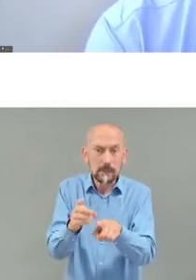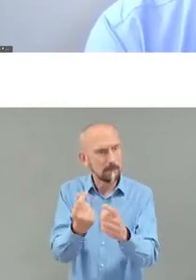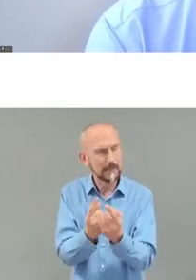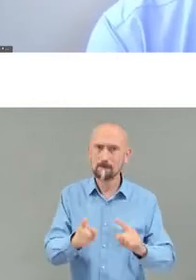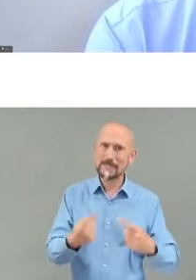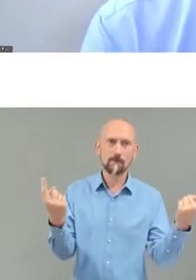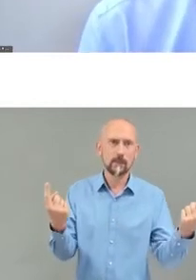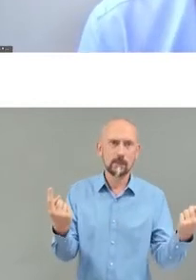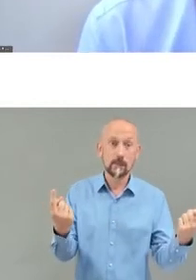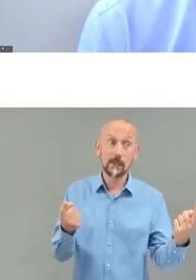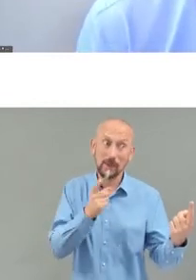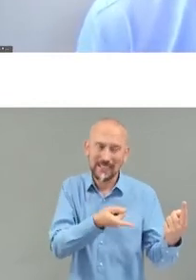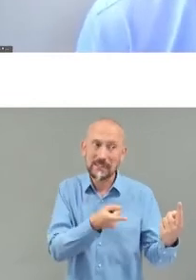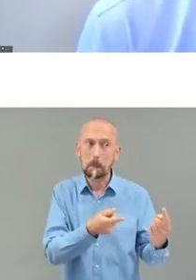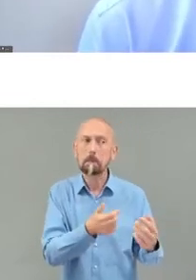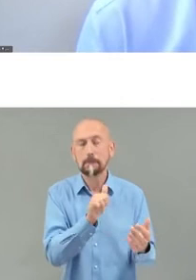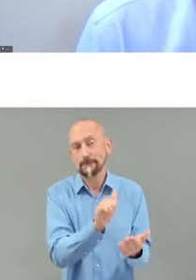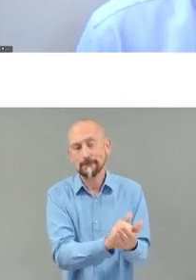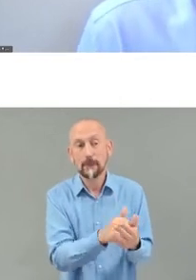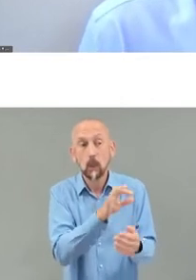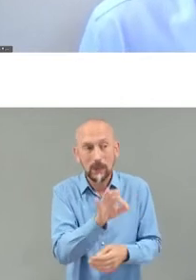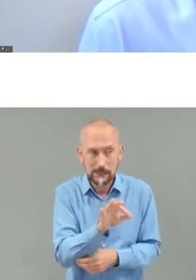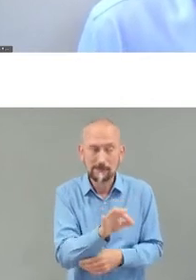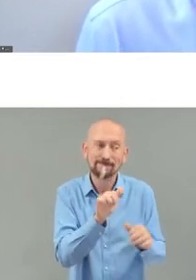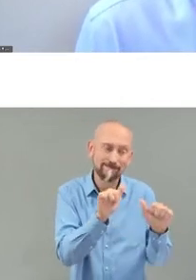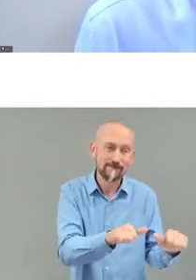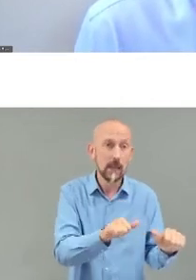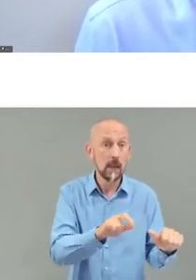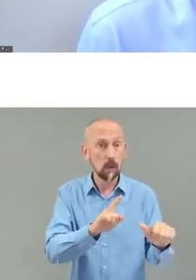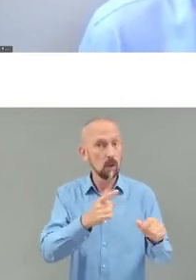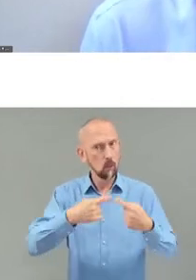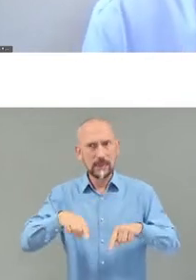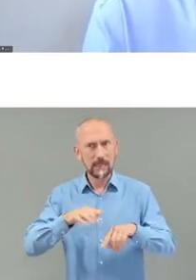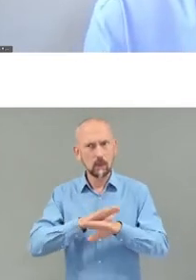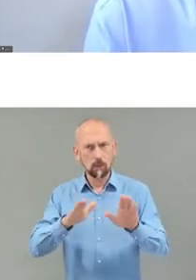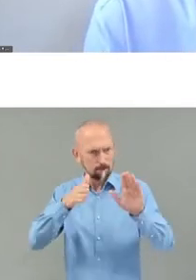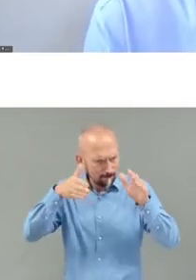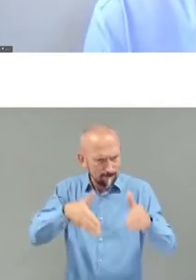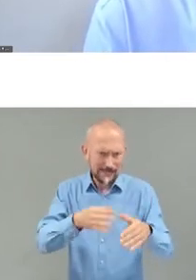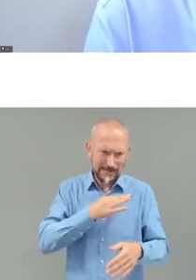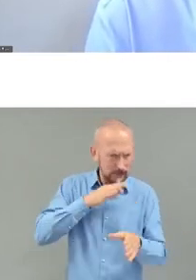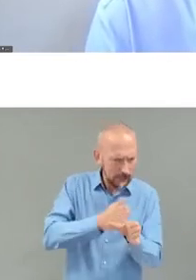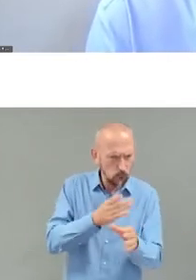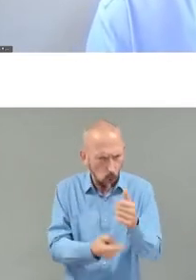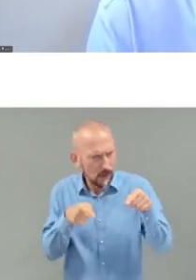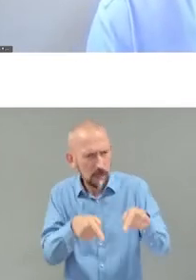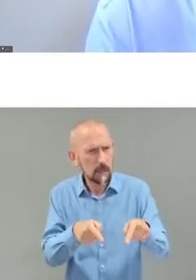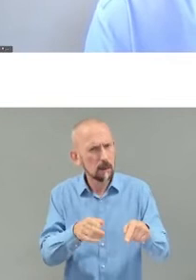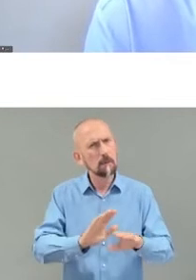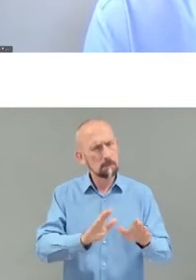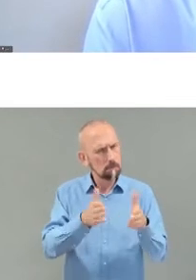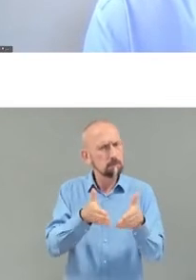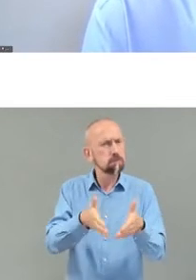and we acknowledge that, but I think that doesn't mean that that's where we think we ought to stop. And also, I suppose that's a kind of similar